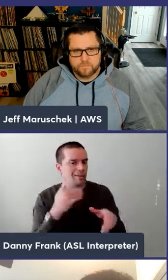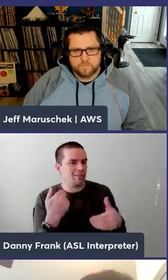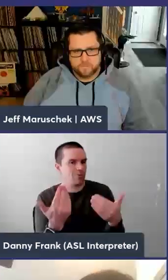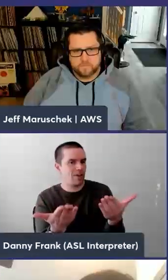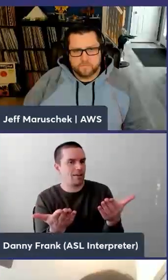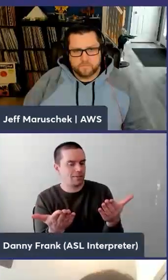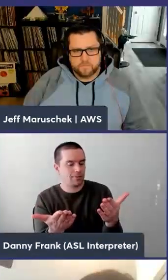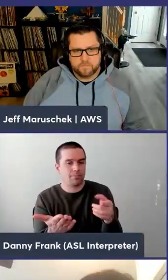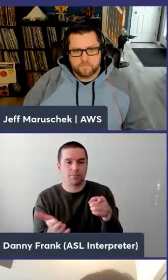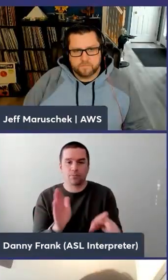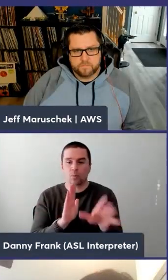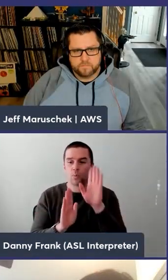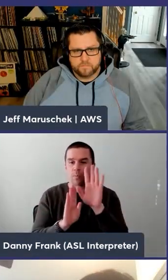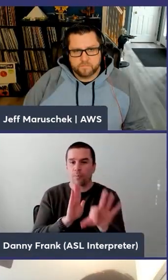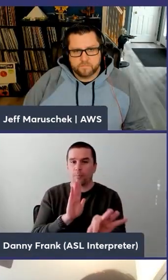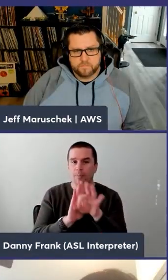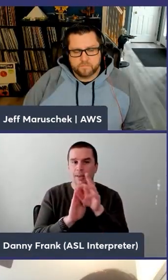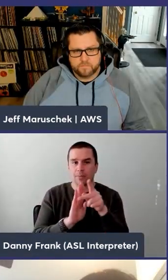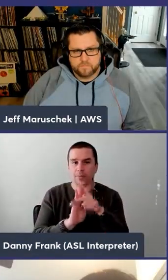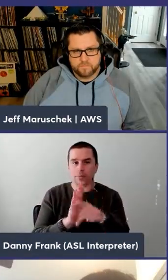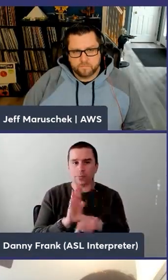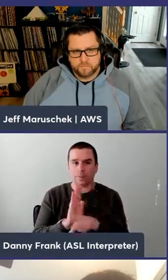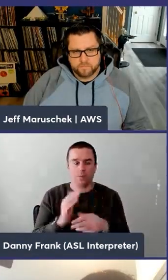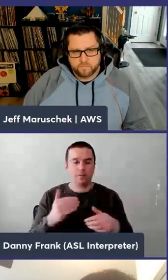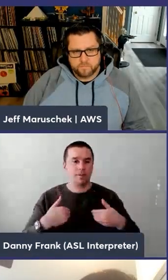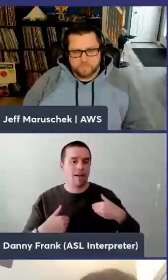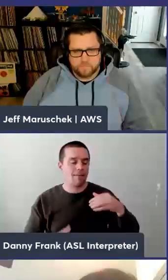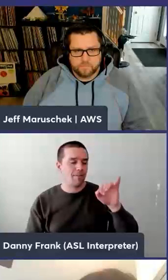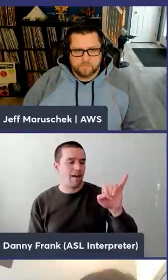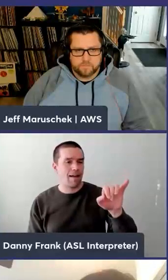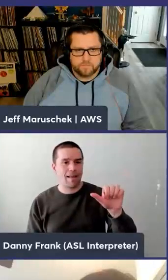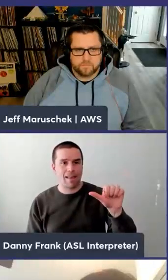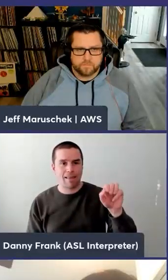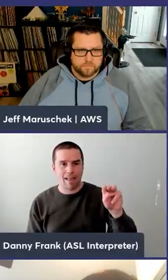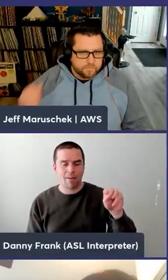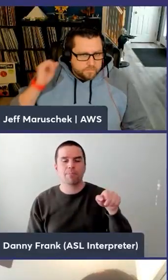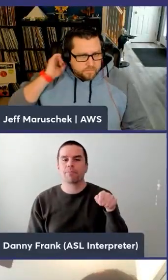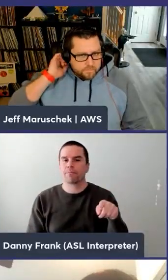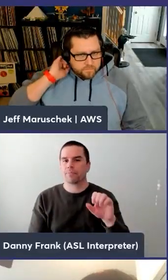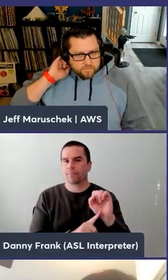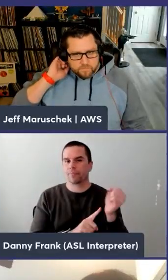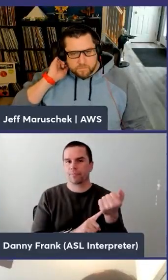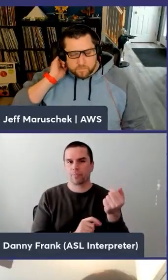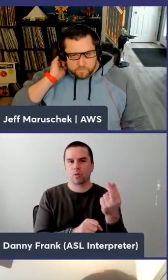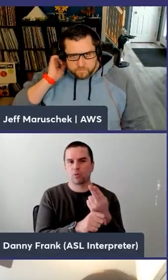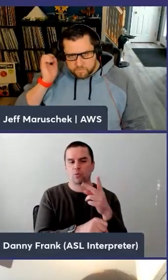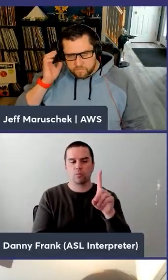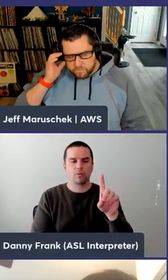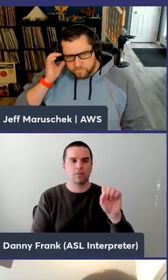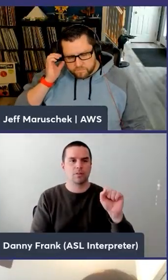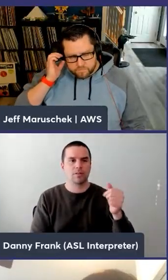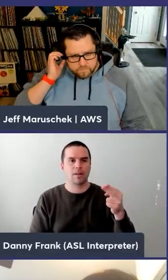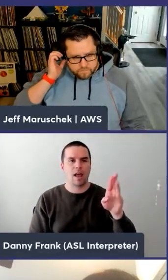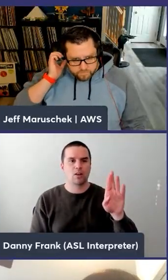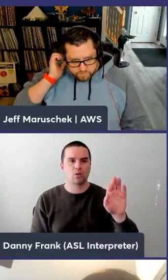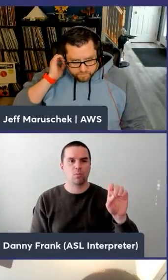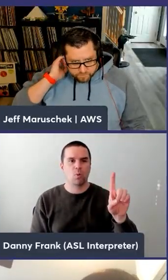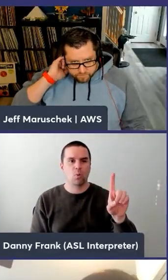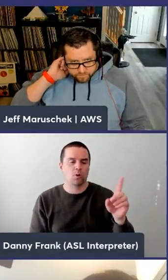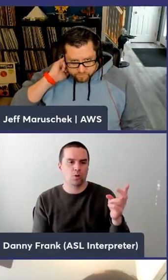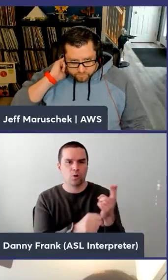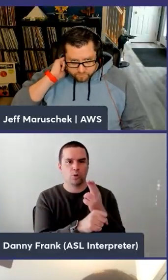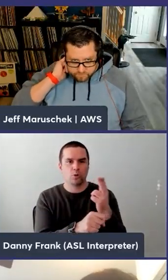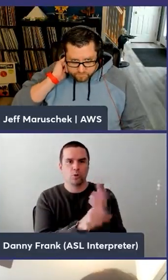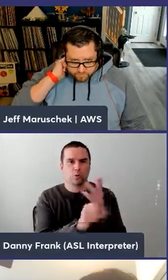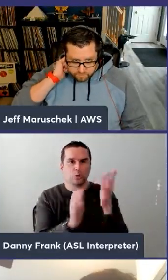the principals and you have IAM. In this case, I'm just taking the dashboard user and my